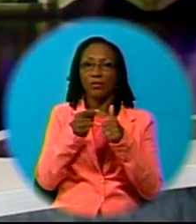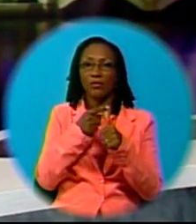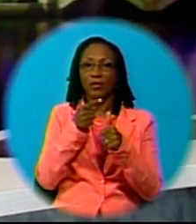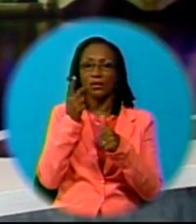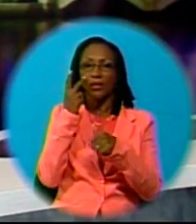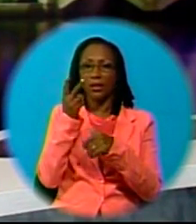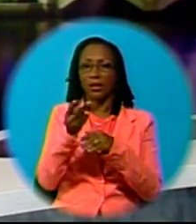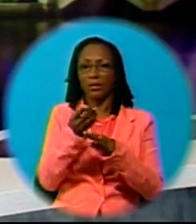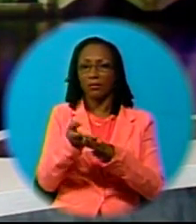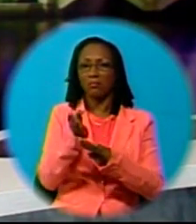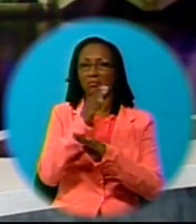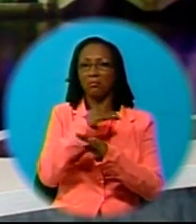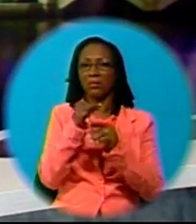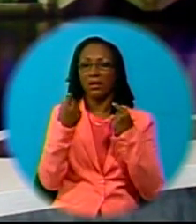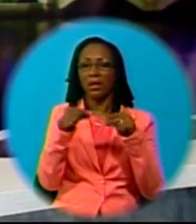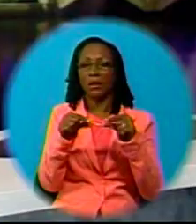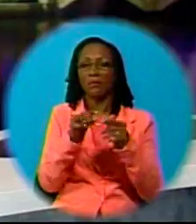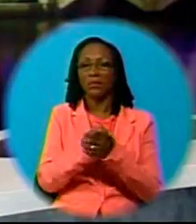other games last night.